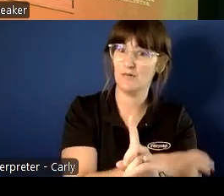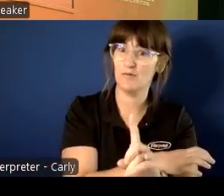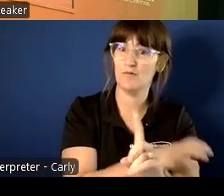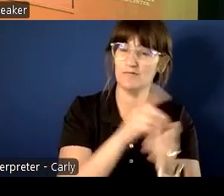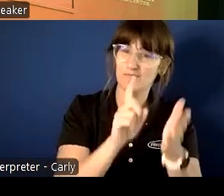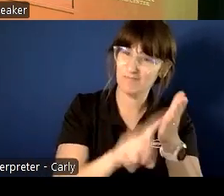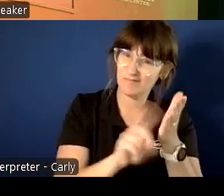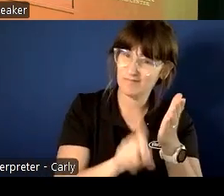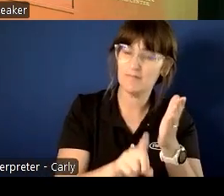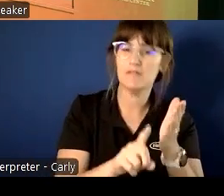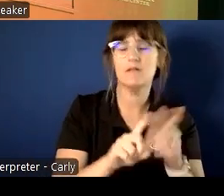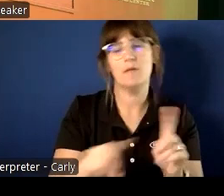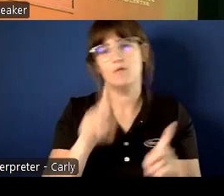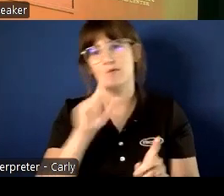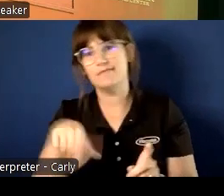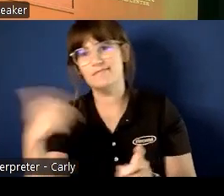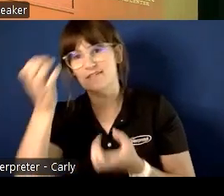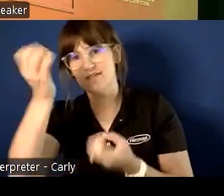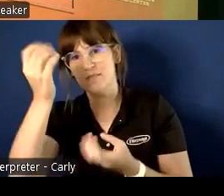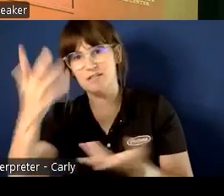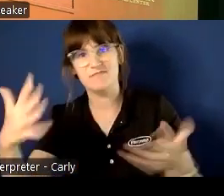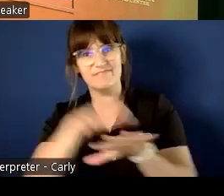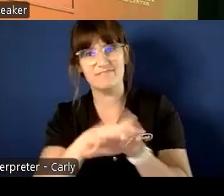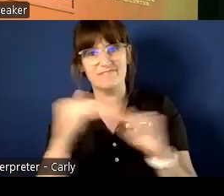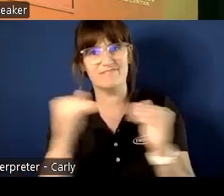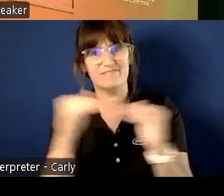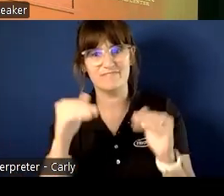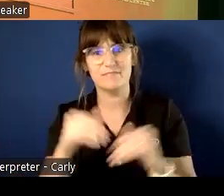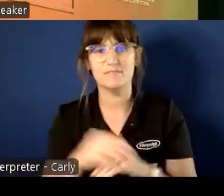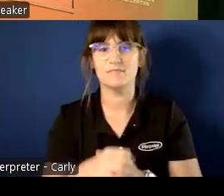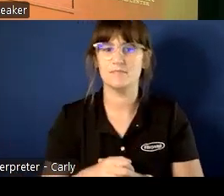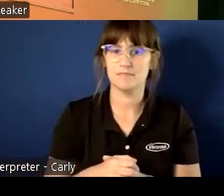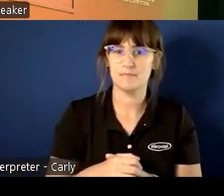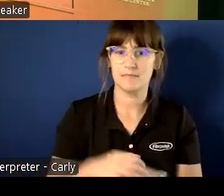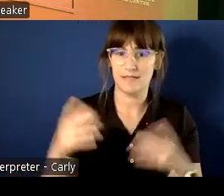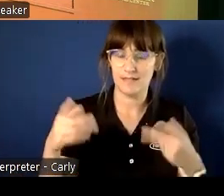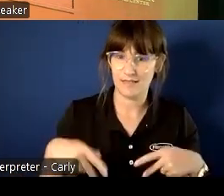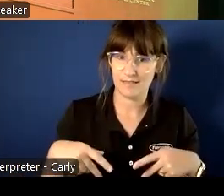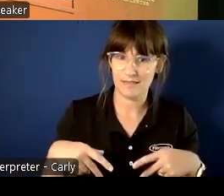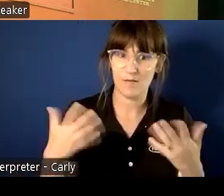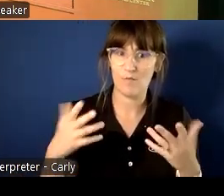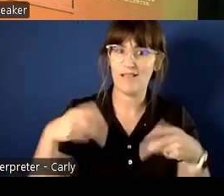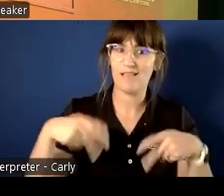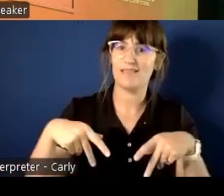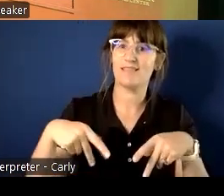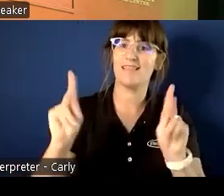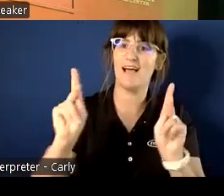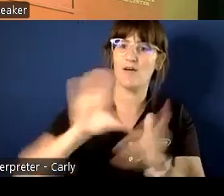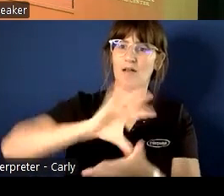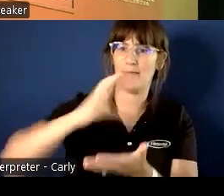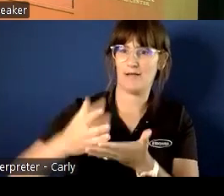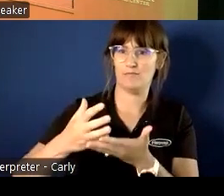possible. And more importantly, it has allowed amount. So what is an allowed amount? Allowed amount. So I don't know